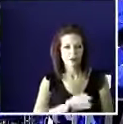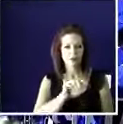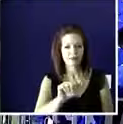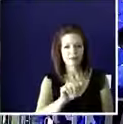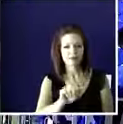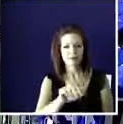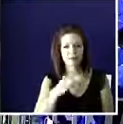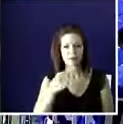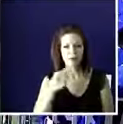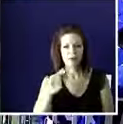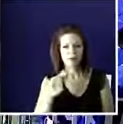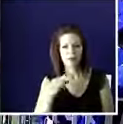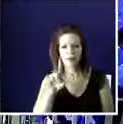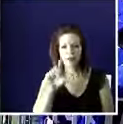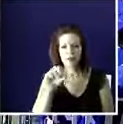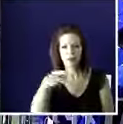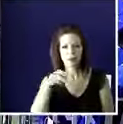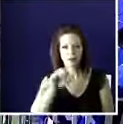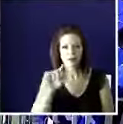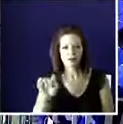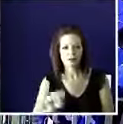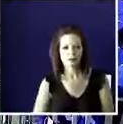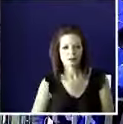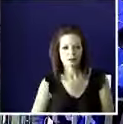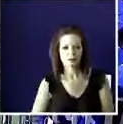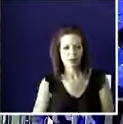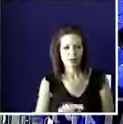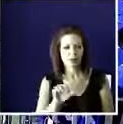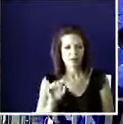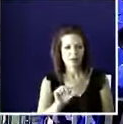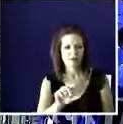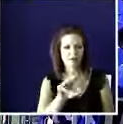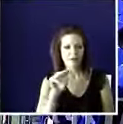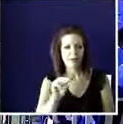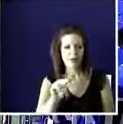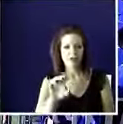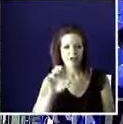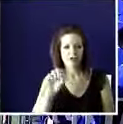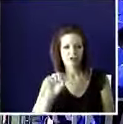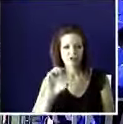Alyssa Gabrielle Lopez. Gavin Michael Schaefer.